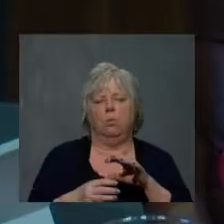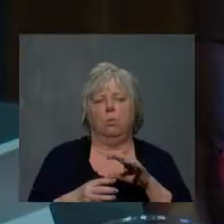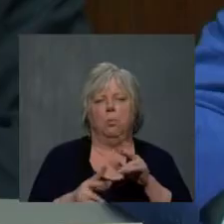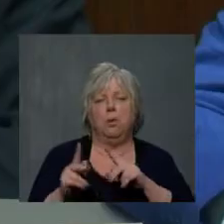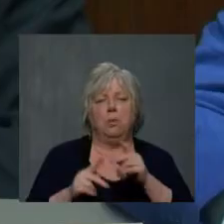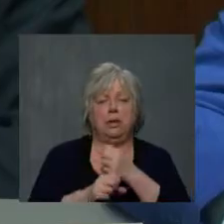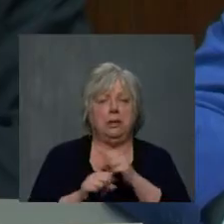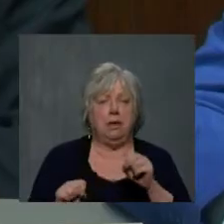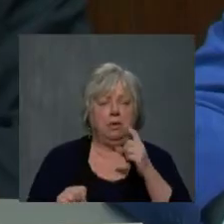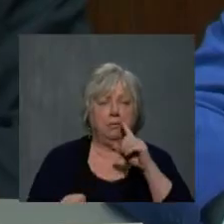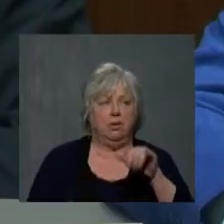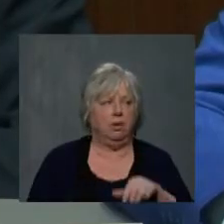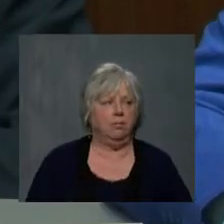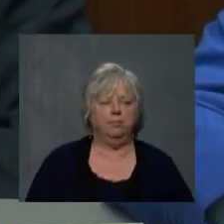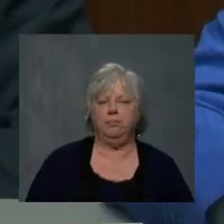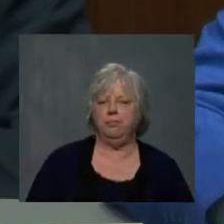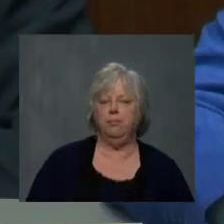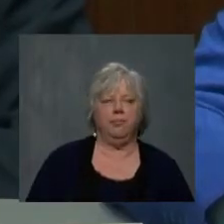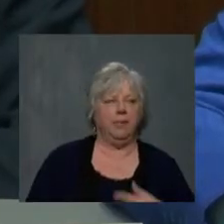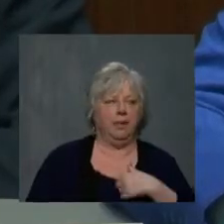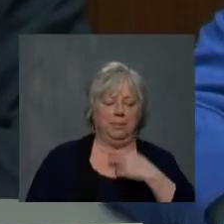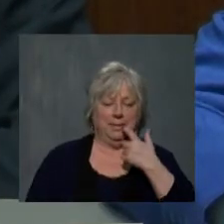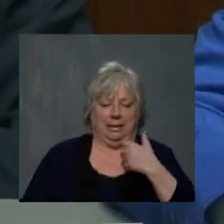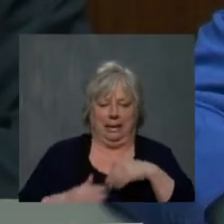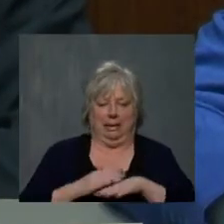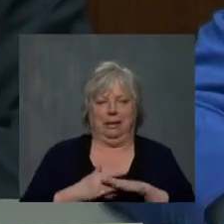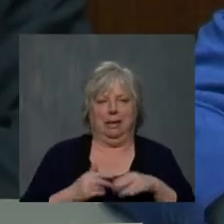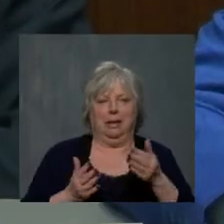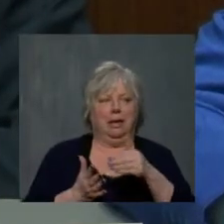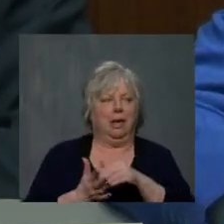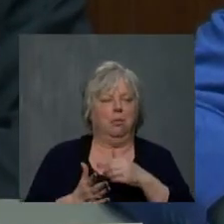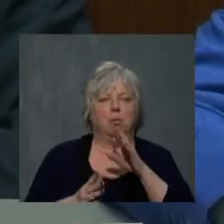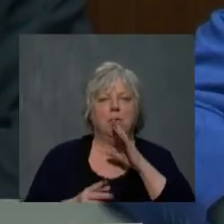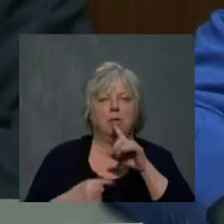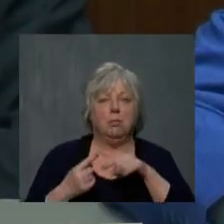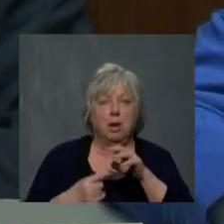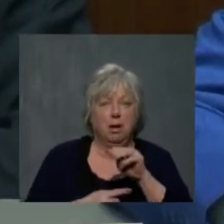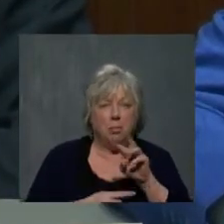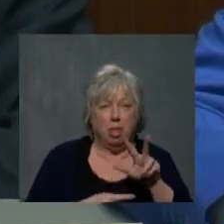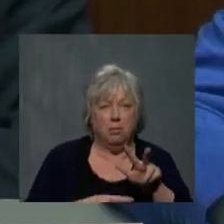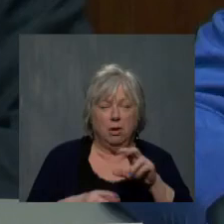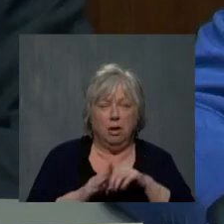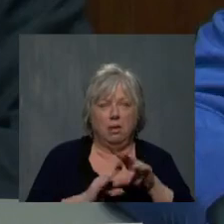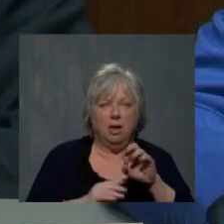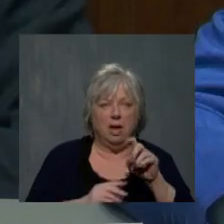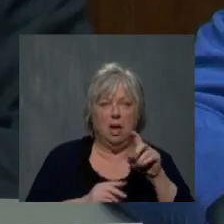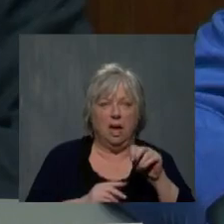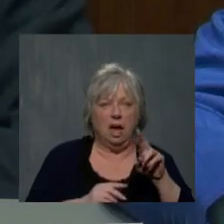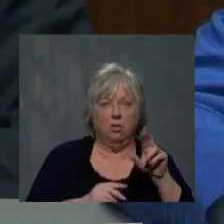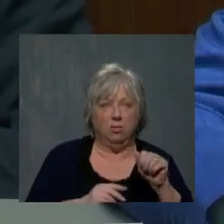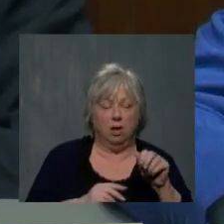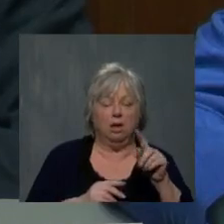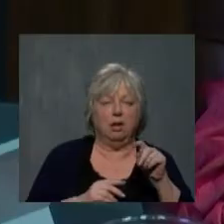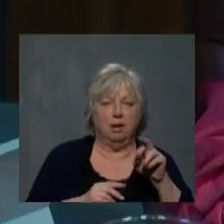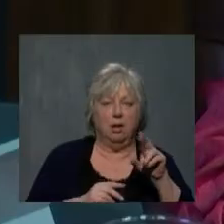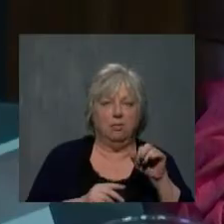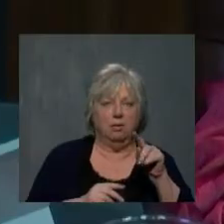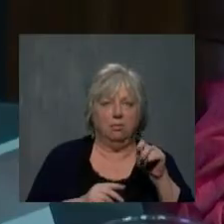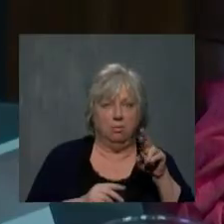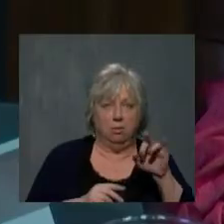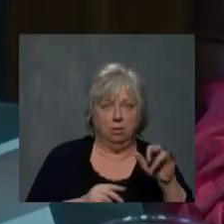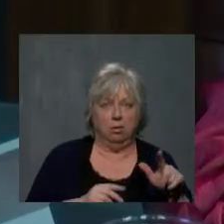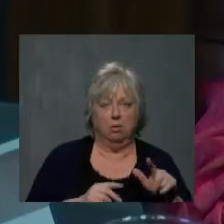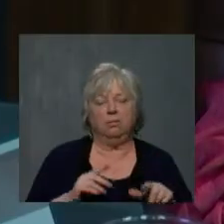safety? Director, I'm just getting back in there. We're talking about M3 that's in the extraterritorial. Yeah. It's on the extraterritorial,